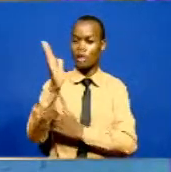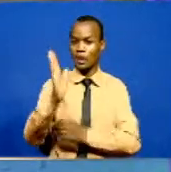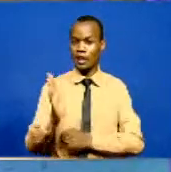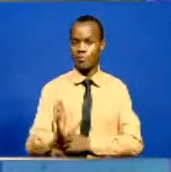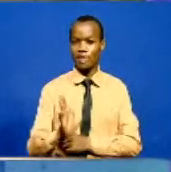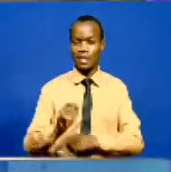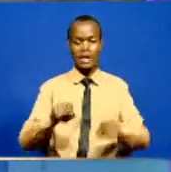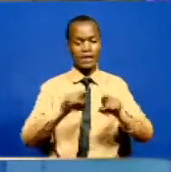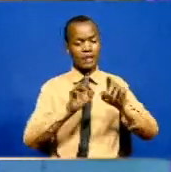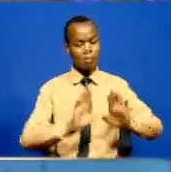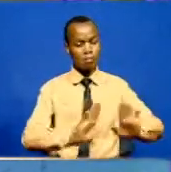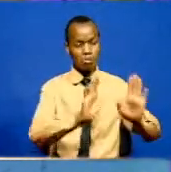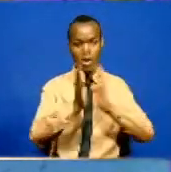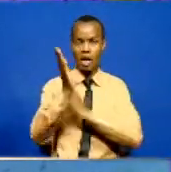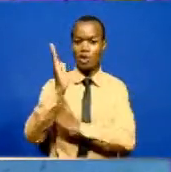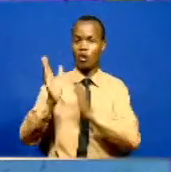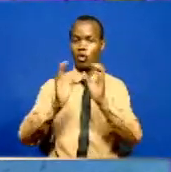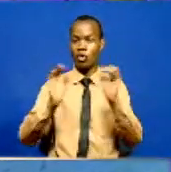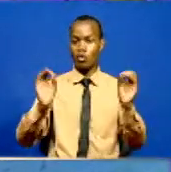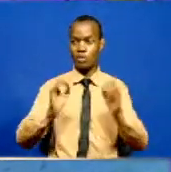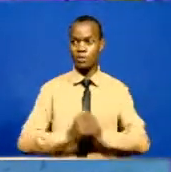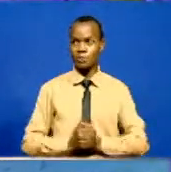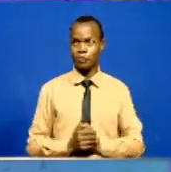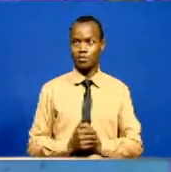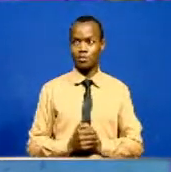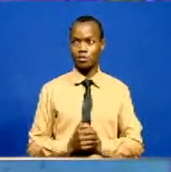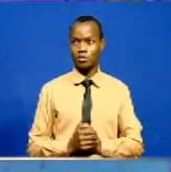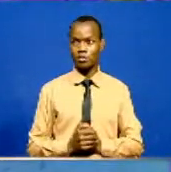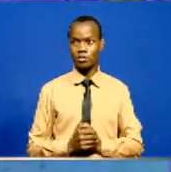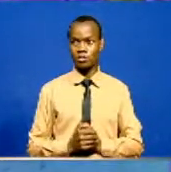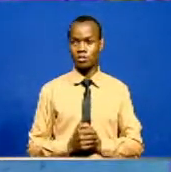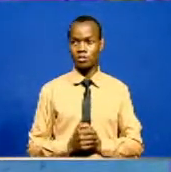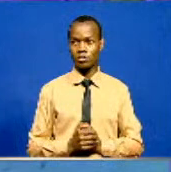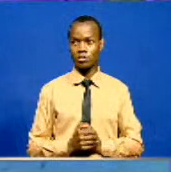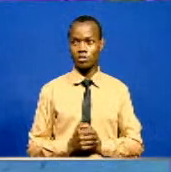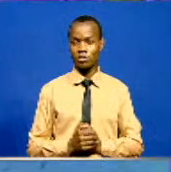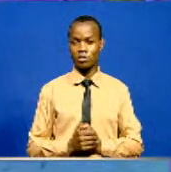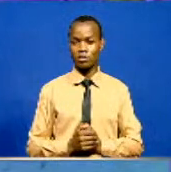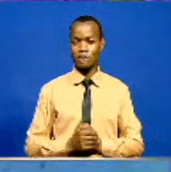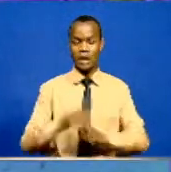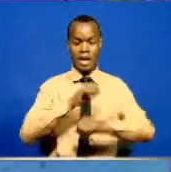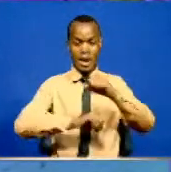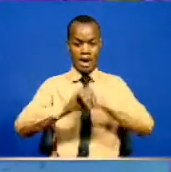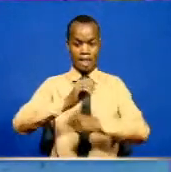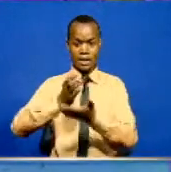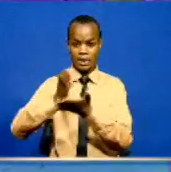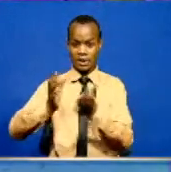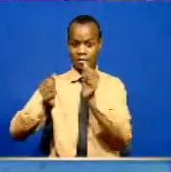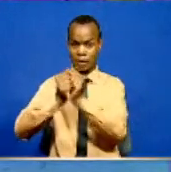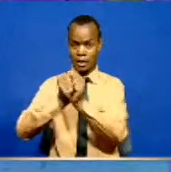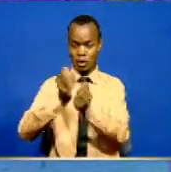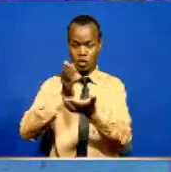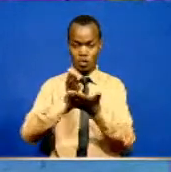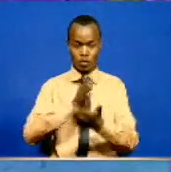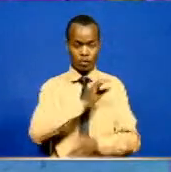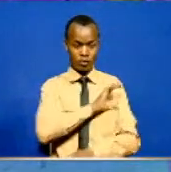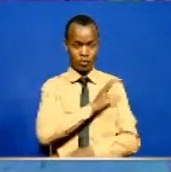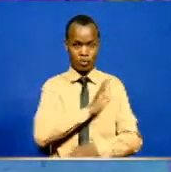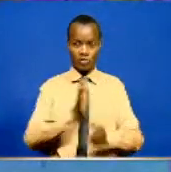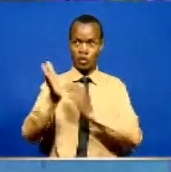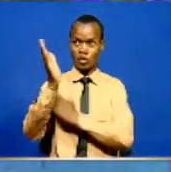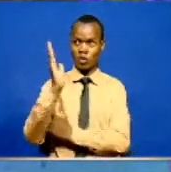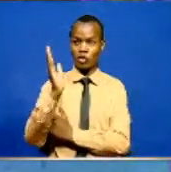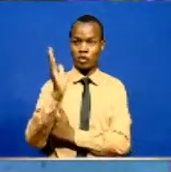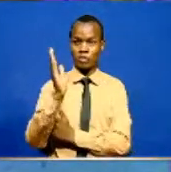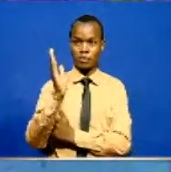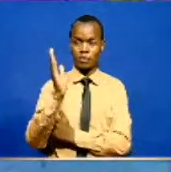despised God. Like Cornelius of old, in Acts chapter 10, he feared God, the man we